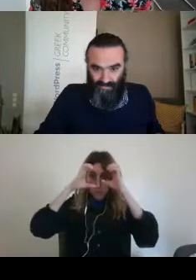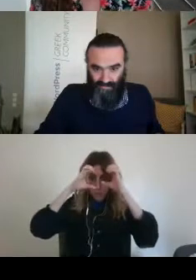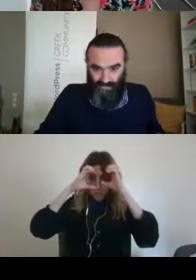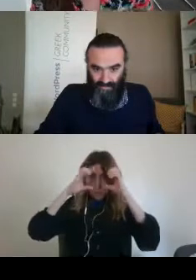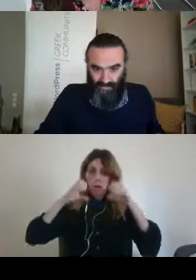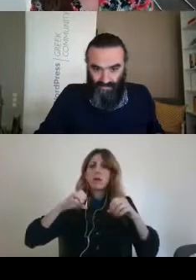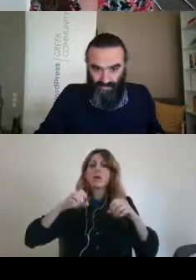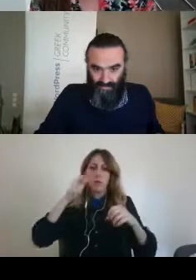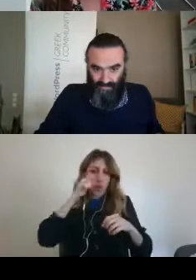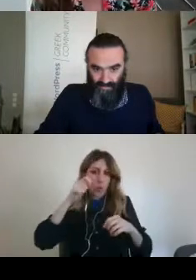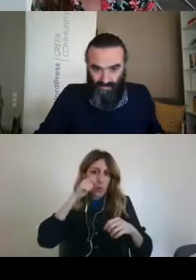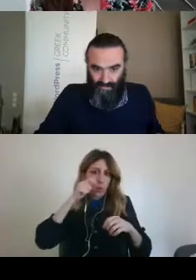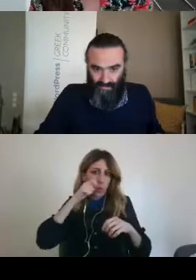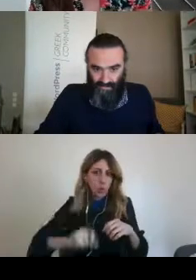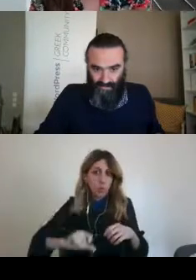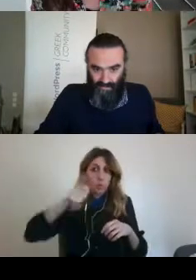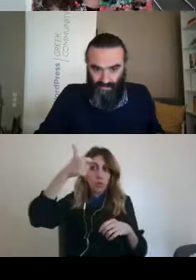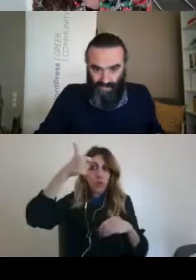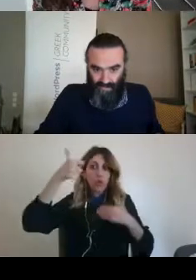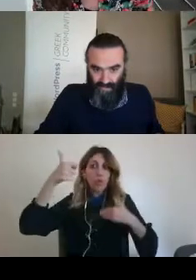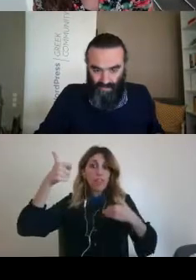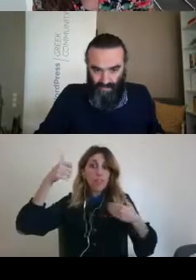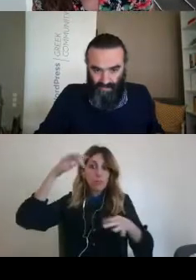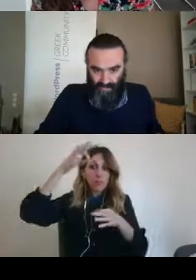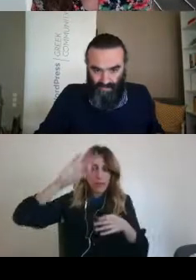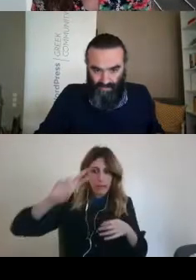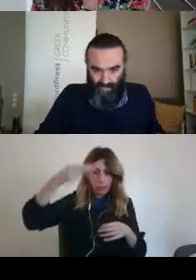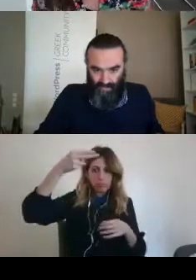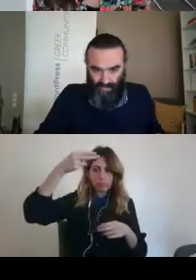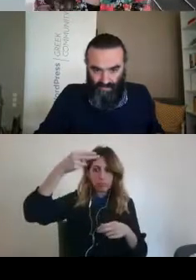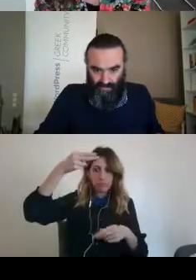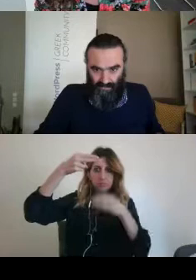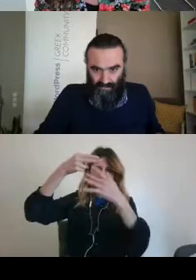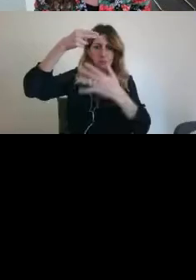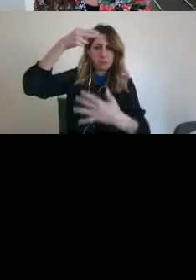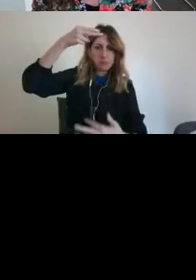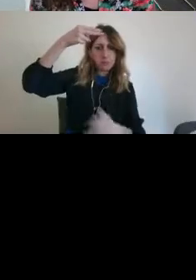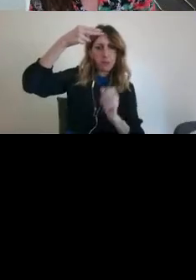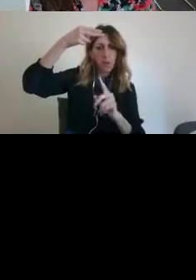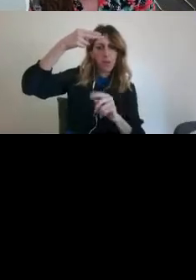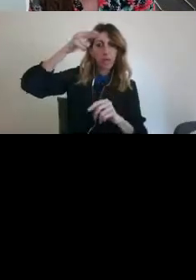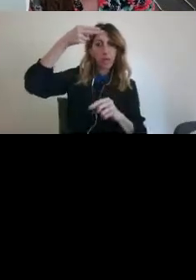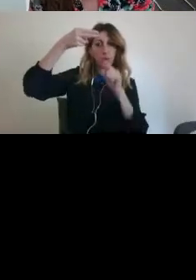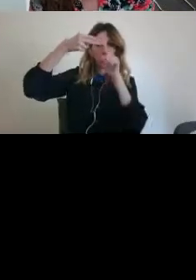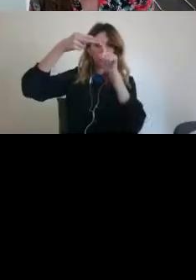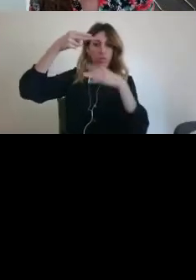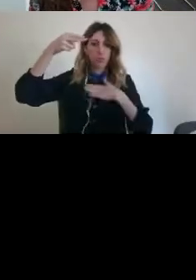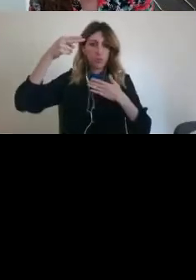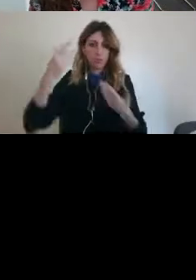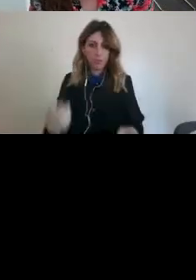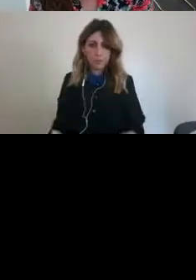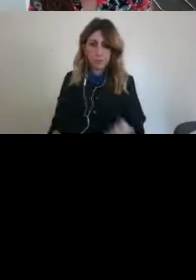van Rakt and I am the CEO of Yoast. And I'm really happy to be speaking here at WordCamp Greece. But it would be much